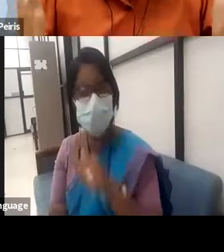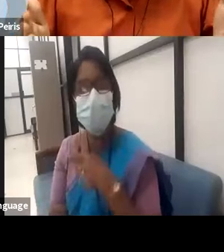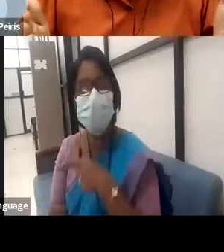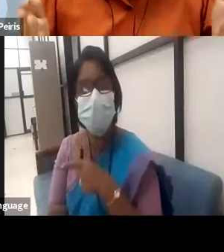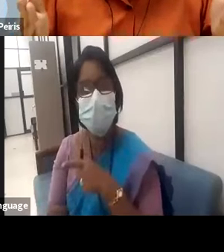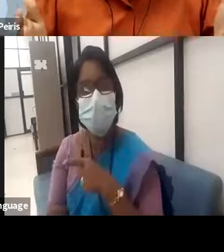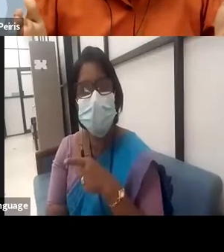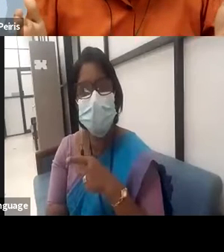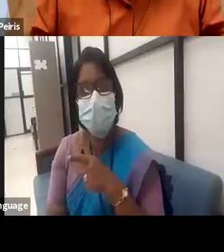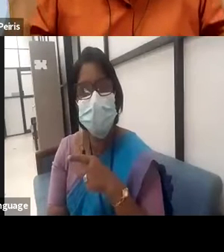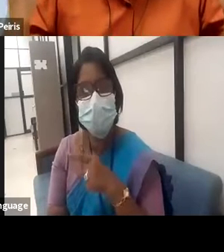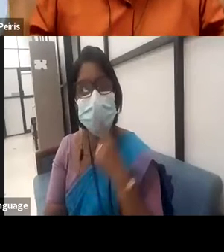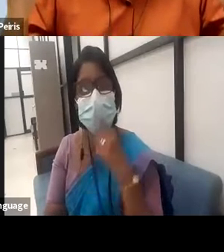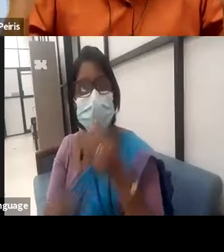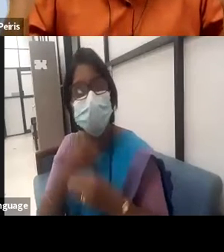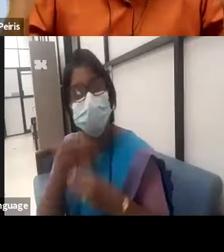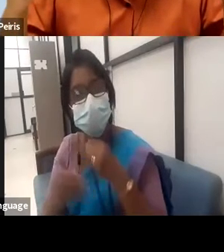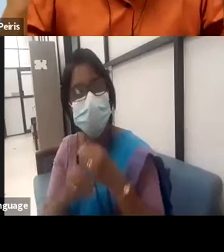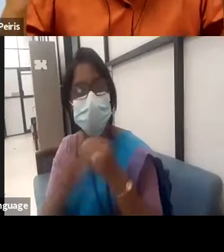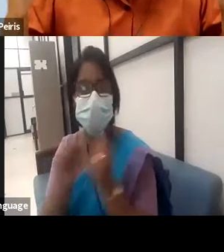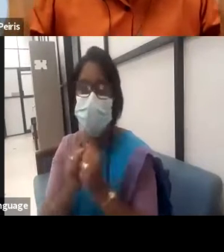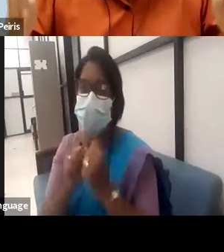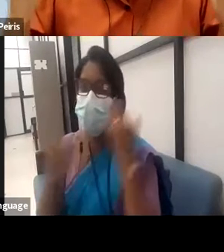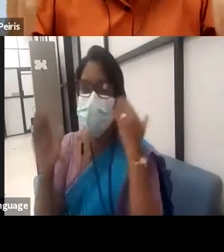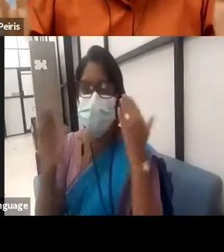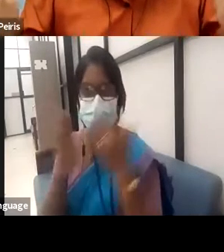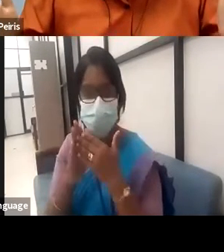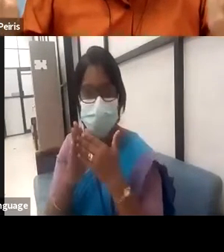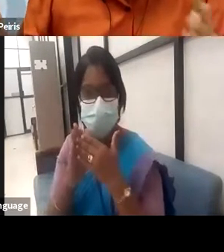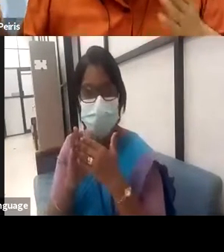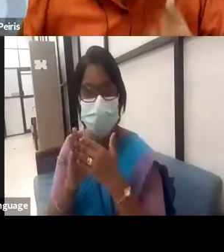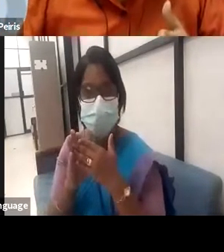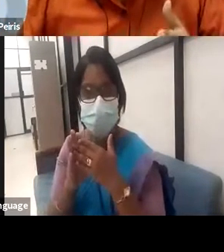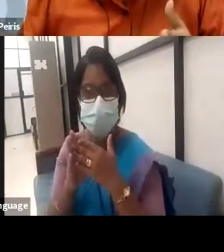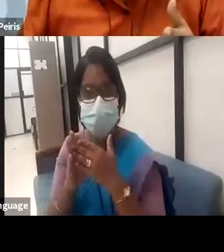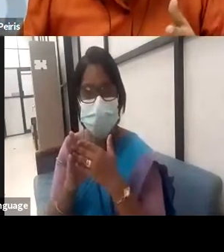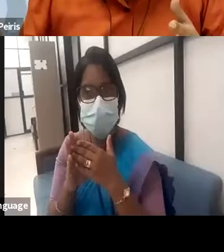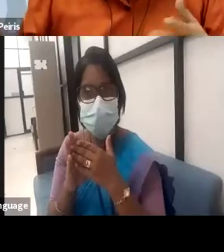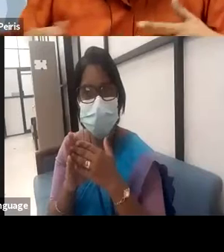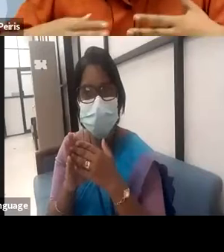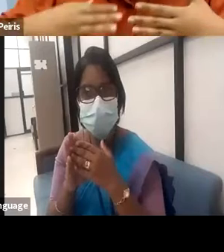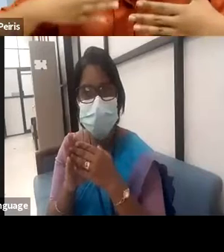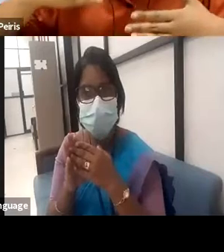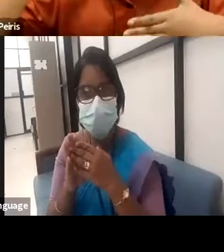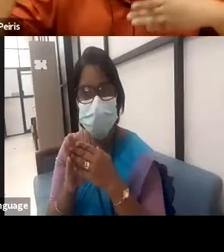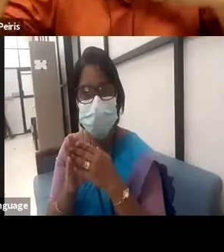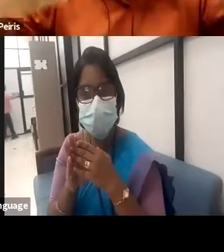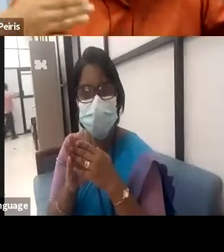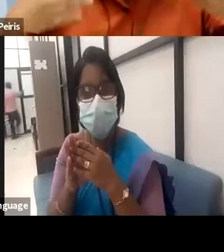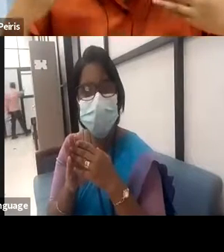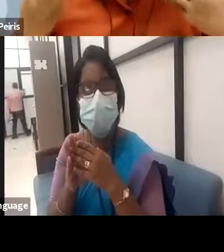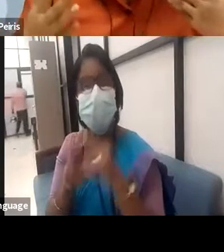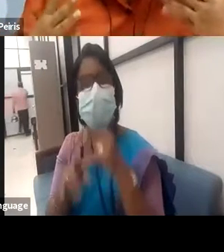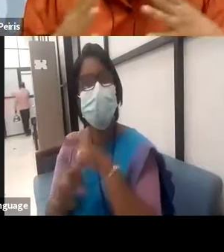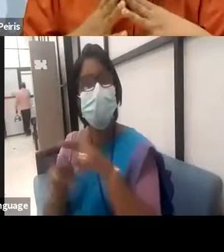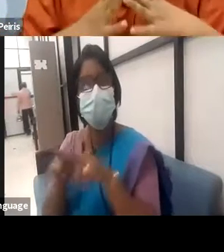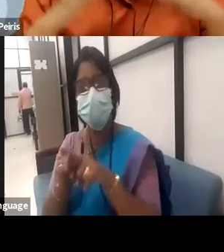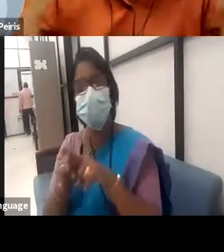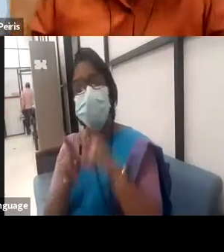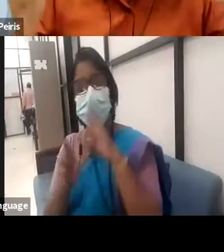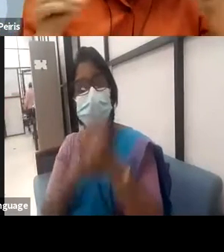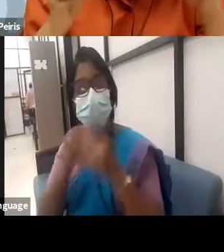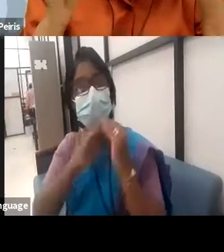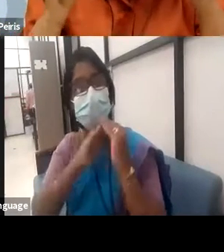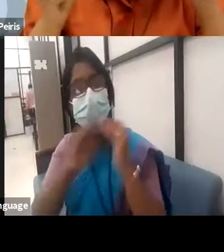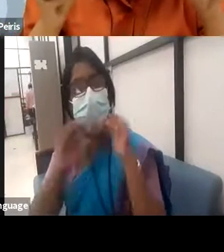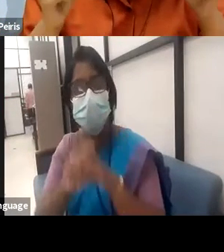also revolutionize how the industry treats its artisans. And I think, I said a lot, it's a